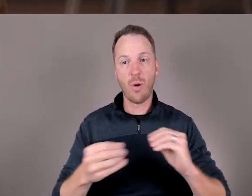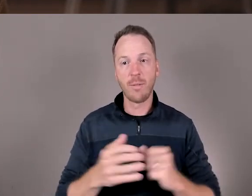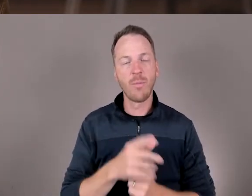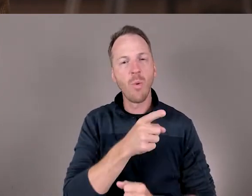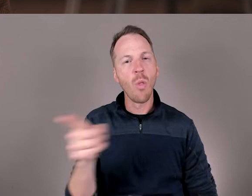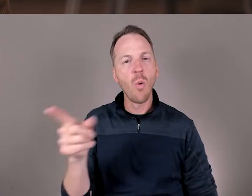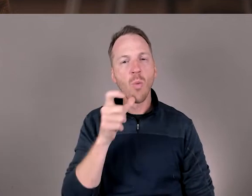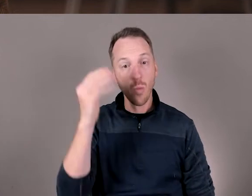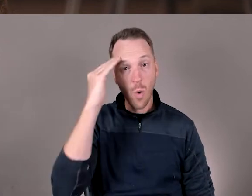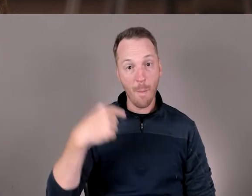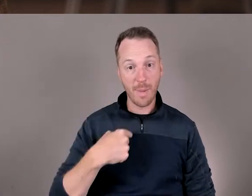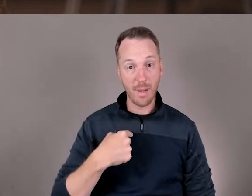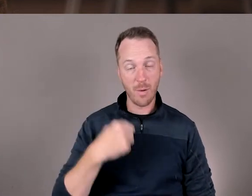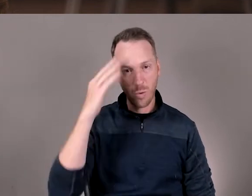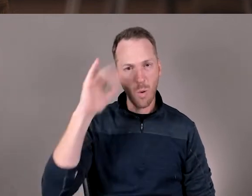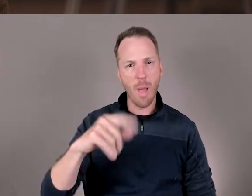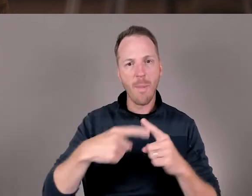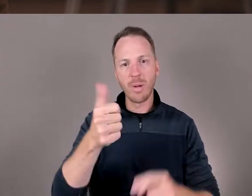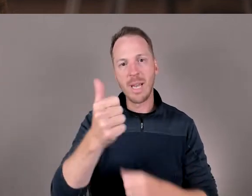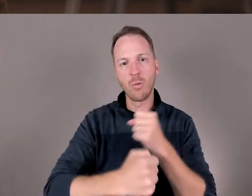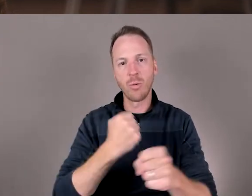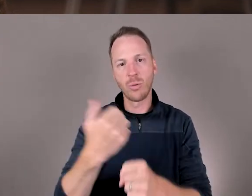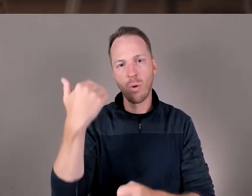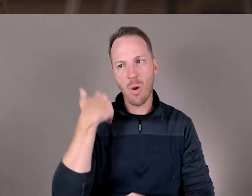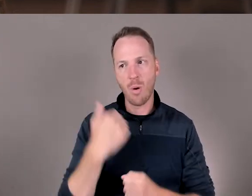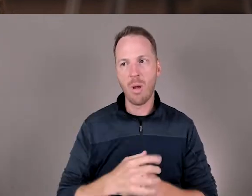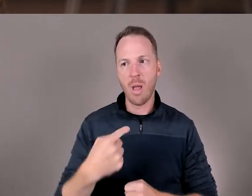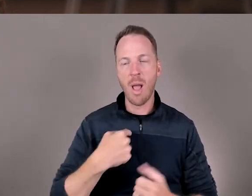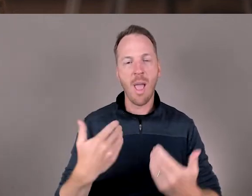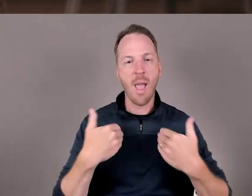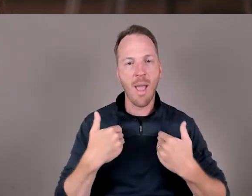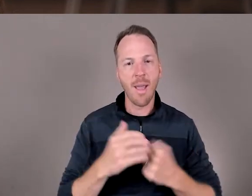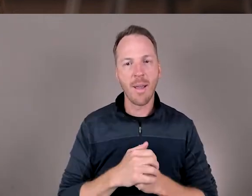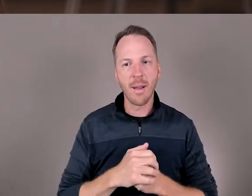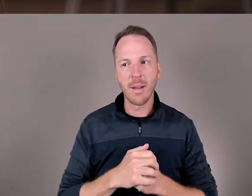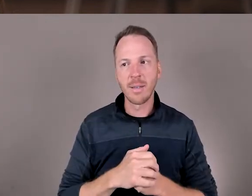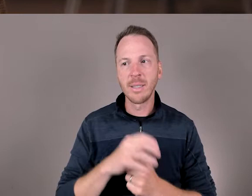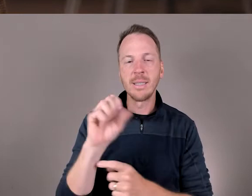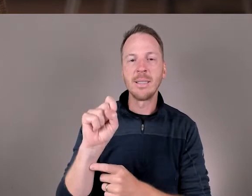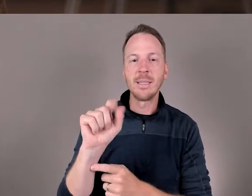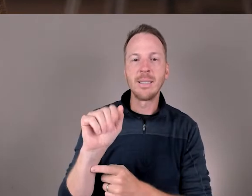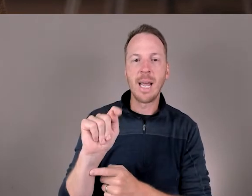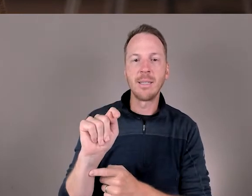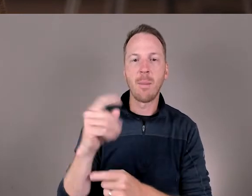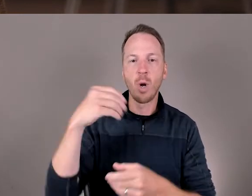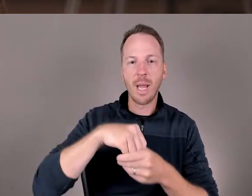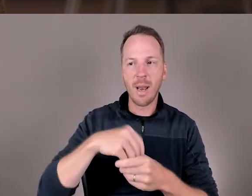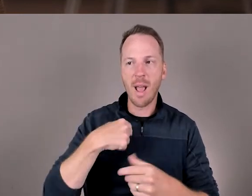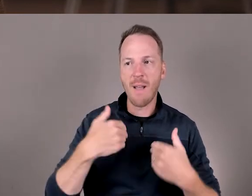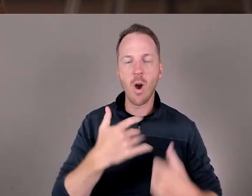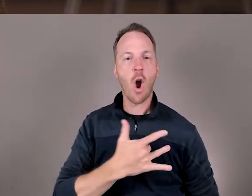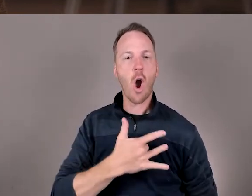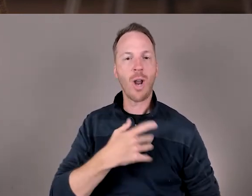of you who know me know that about 10 years ago, I had a stent put in because I was having